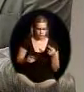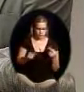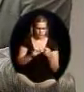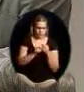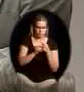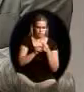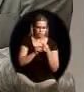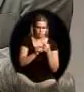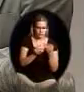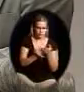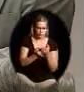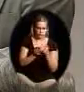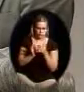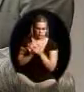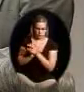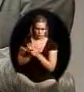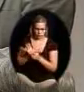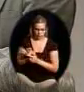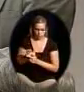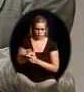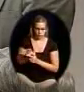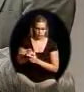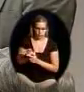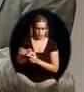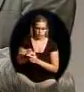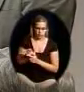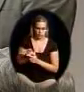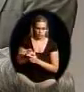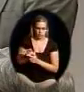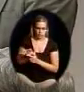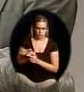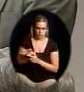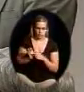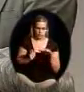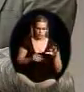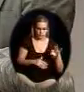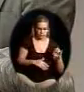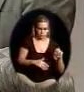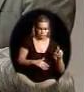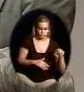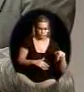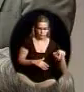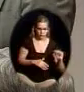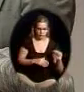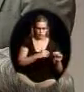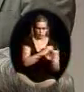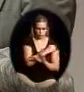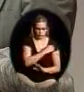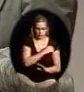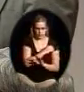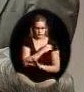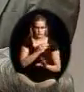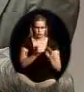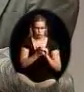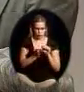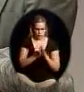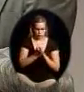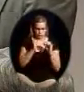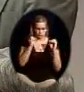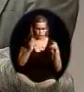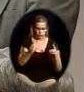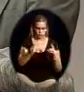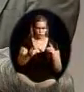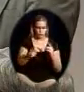conflict between the law and what the FERPA, which protects educational records. Essentially,